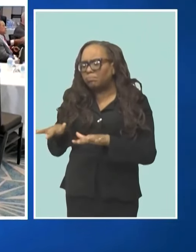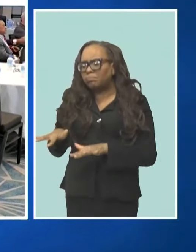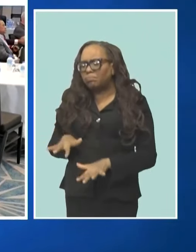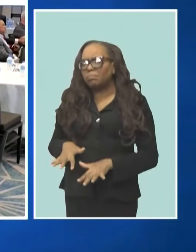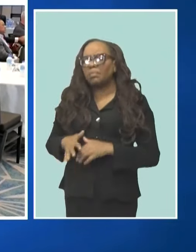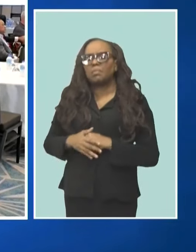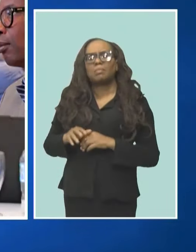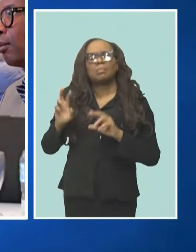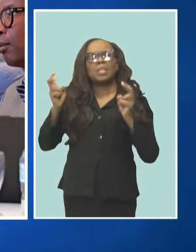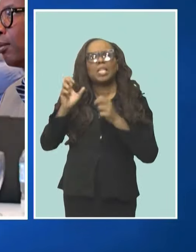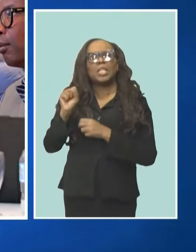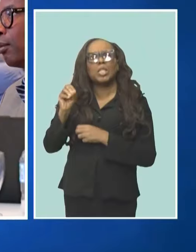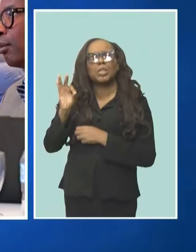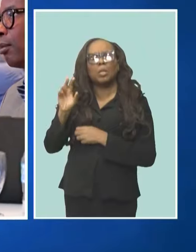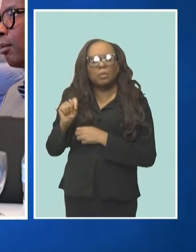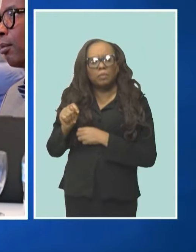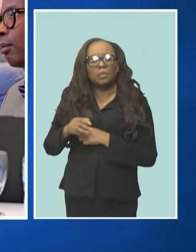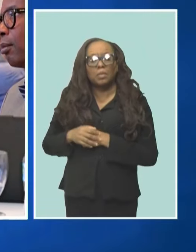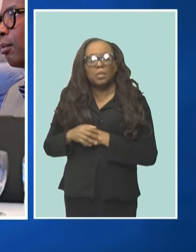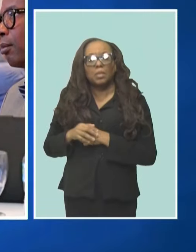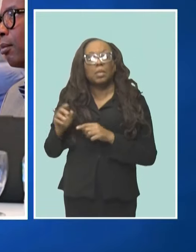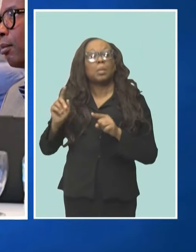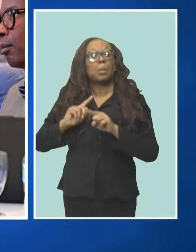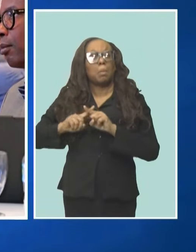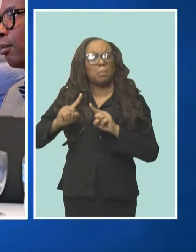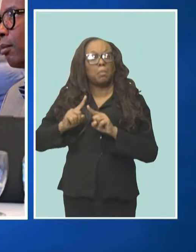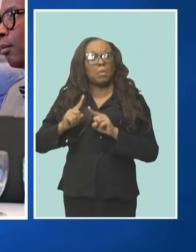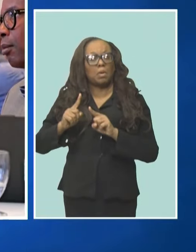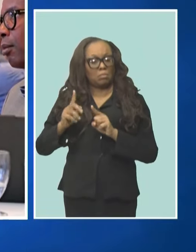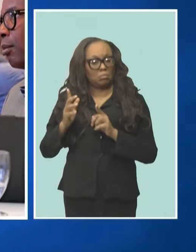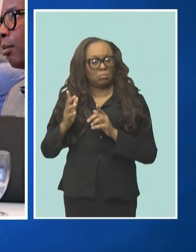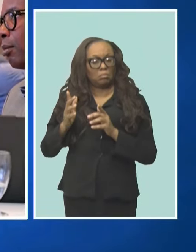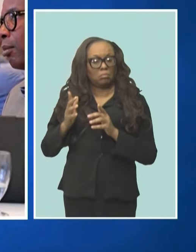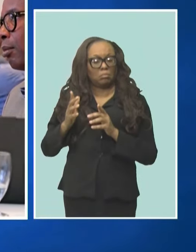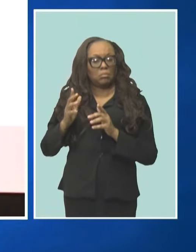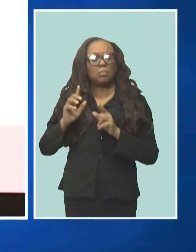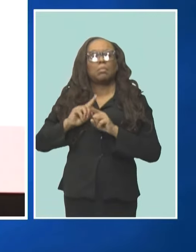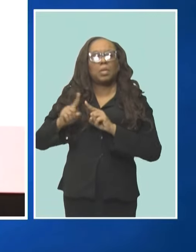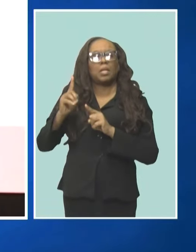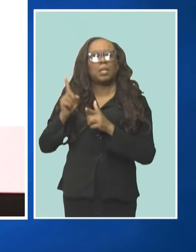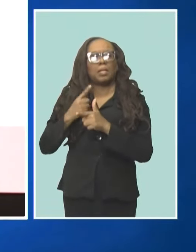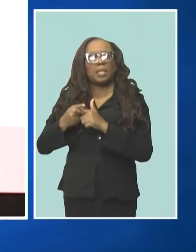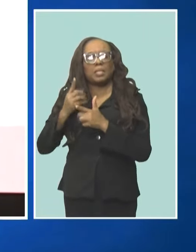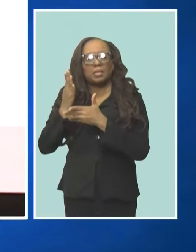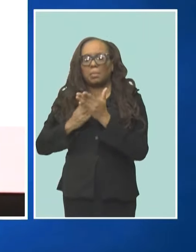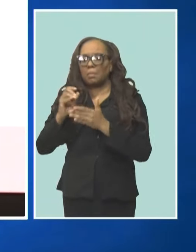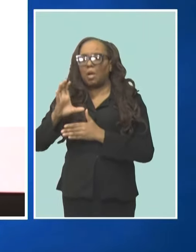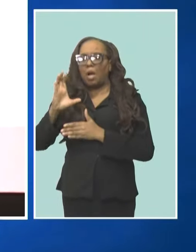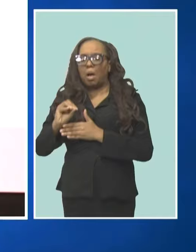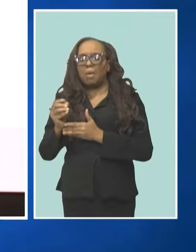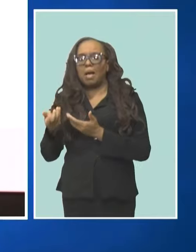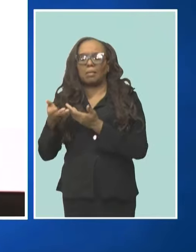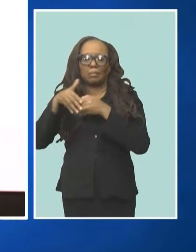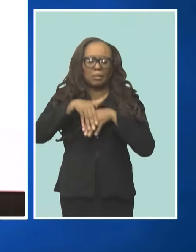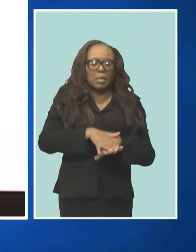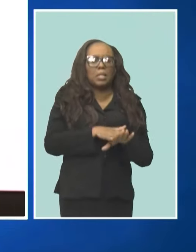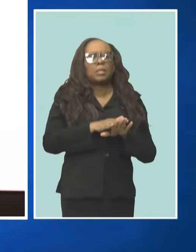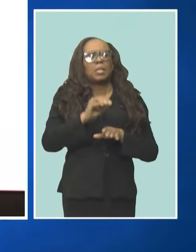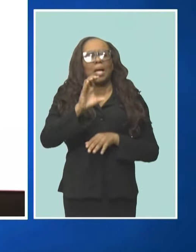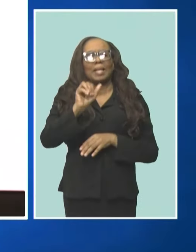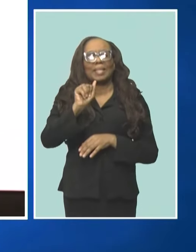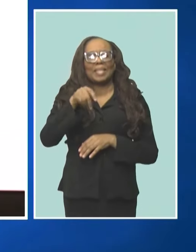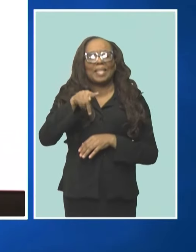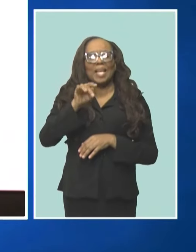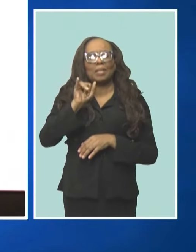What happened is that money got redeployed with other lines, and so the money stayed in the captive. And for all of you who work with risk managers, you know this. Once